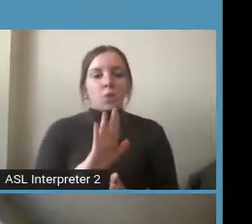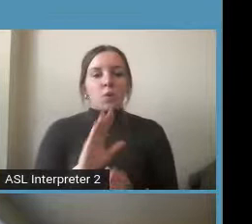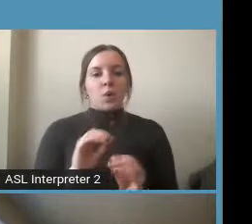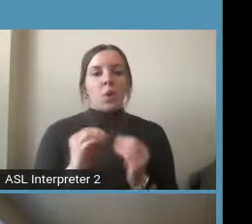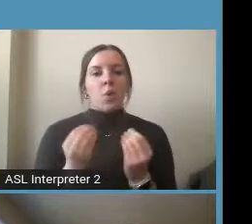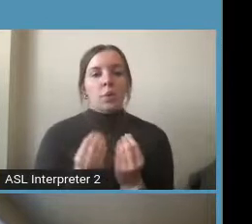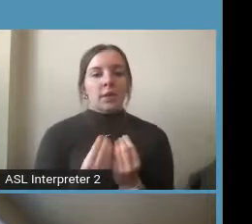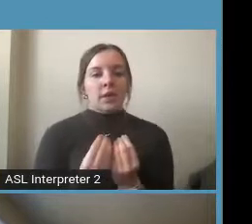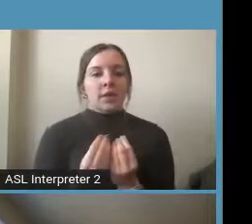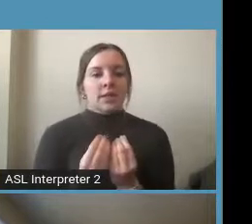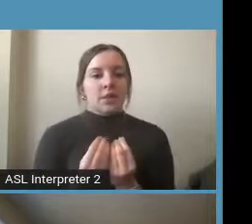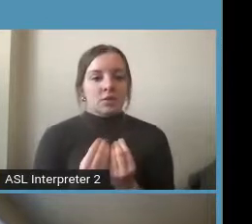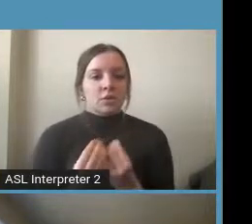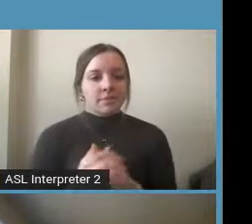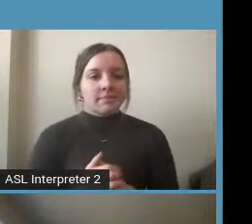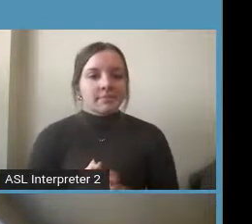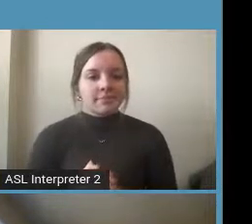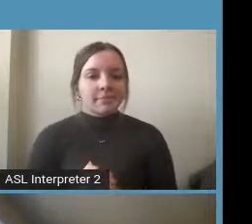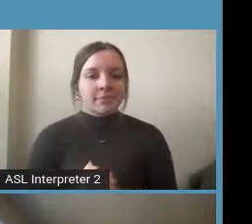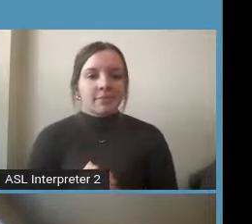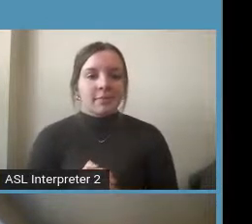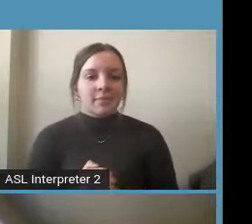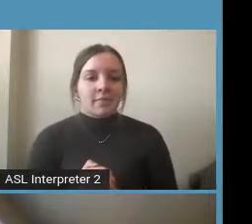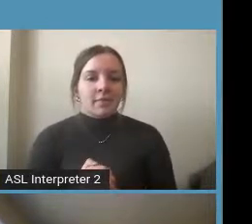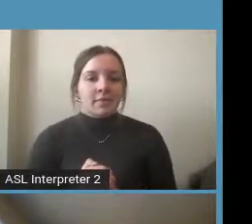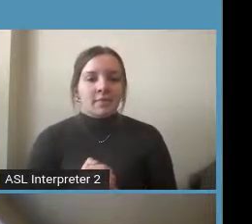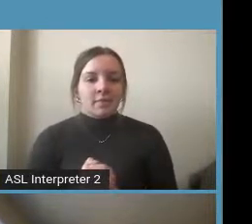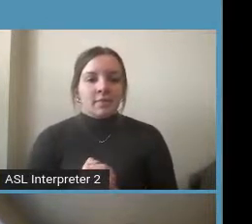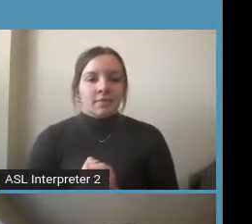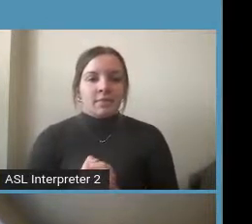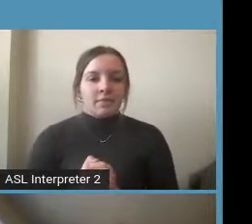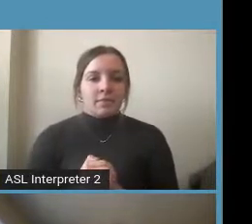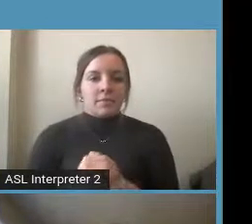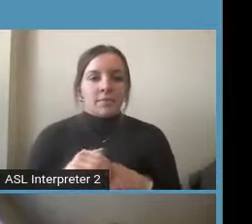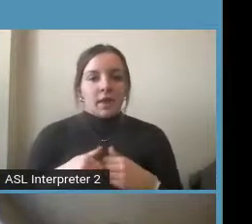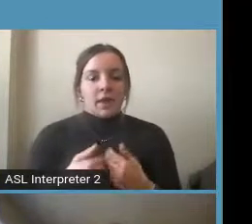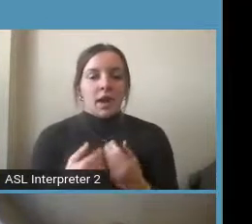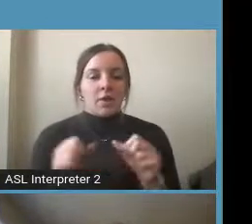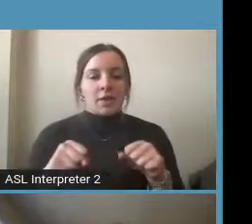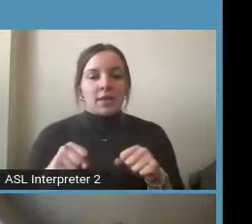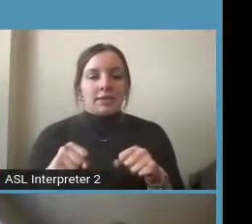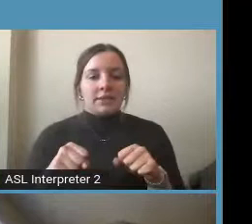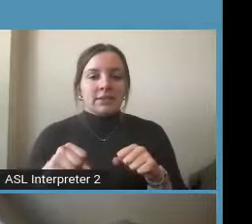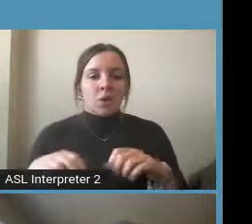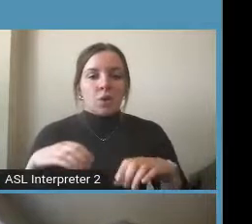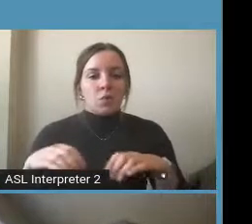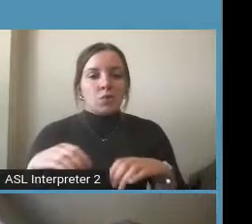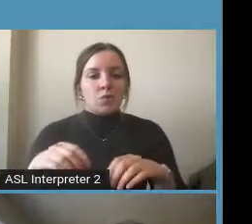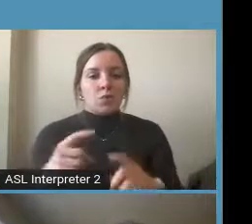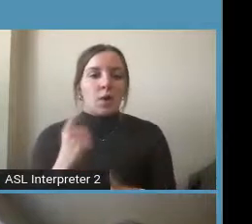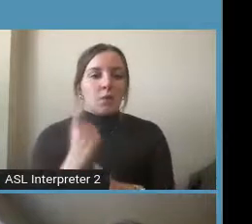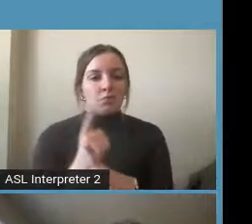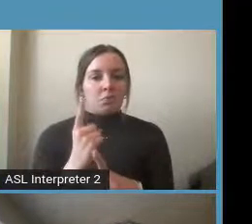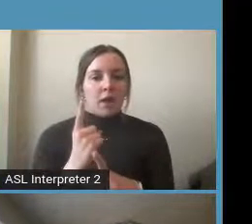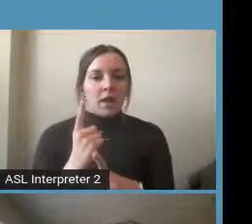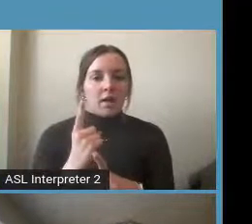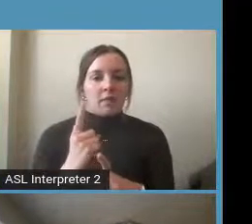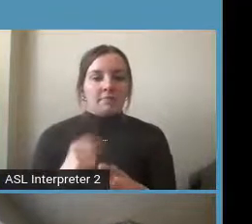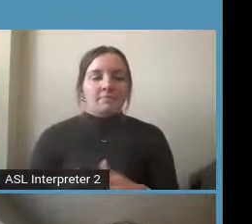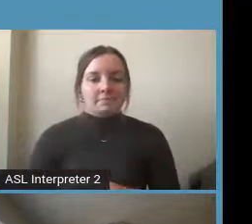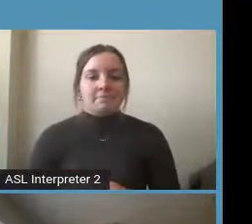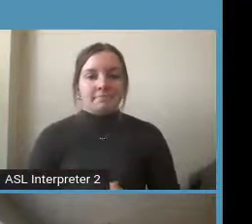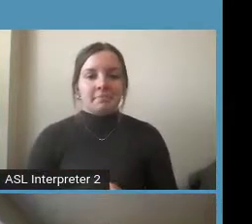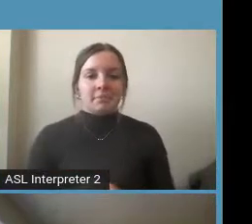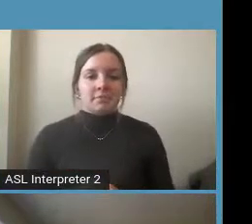required, and when it is feasible to do it right. So we believe that if you can't do it right, we shouldn't do it because we don't want to waste the time